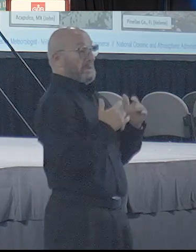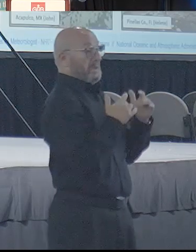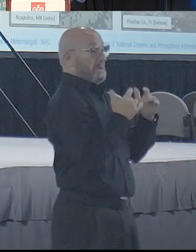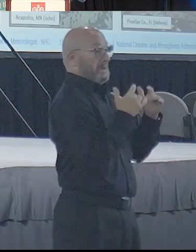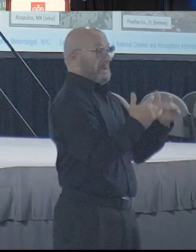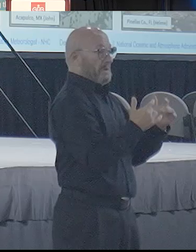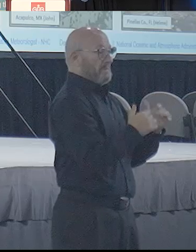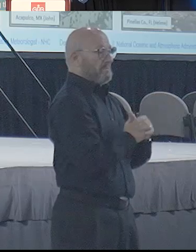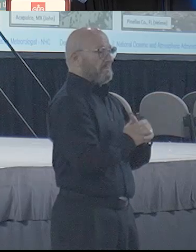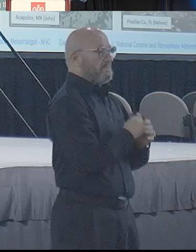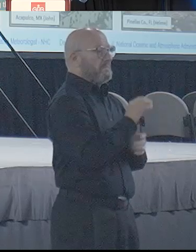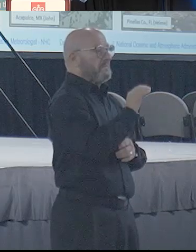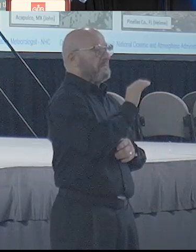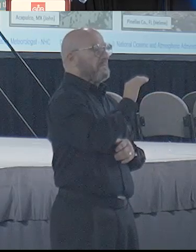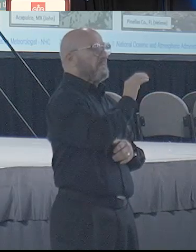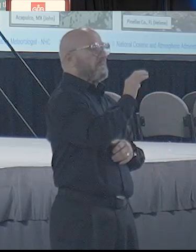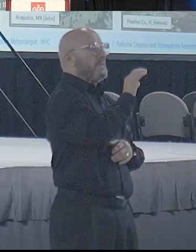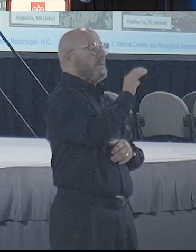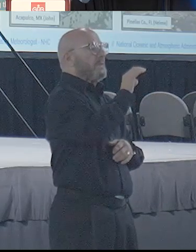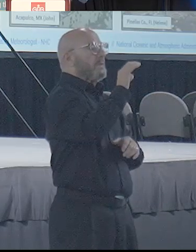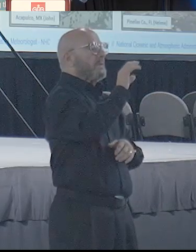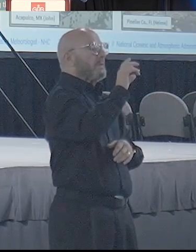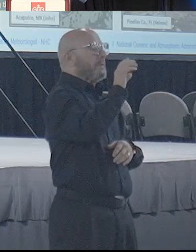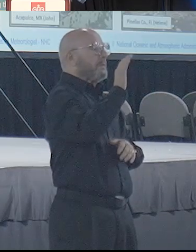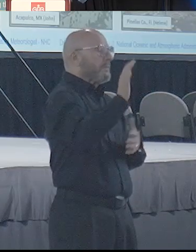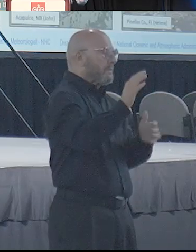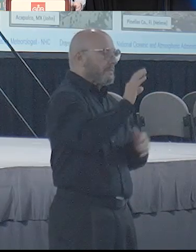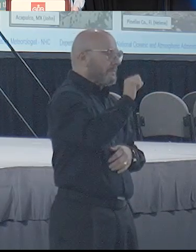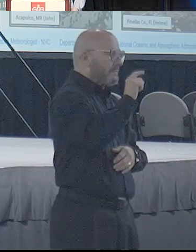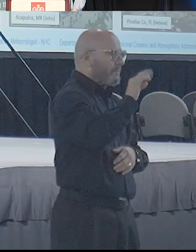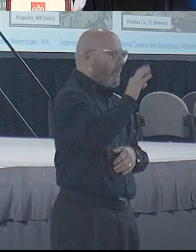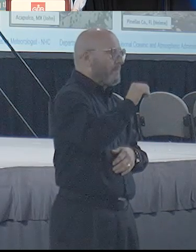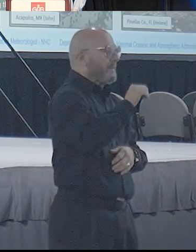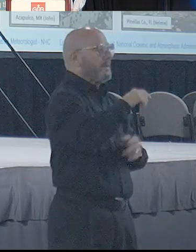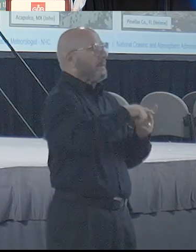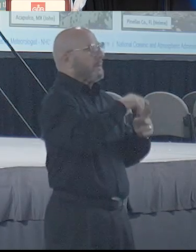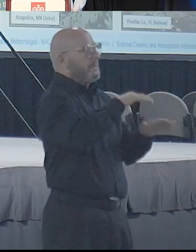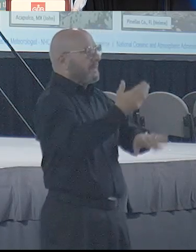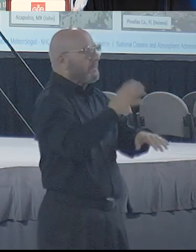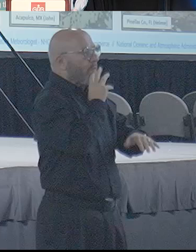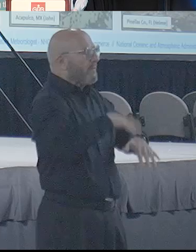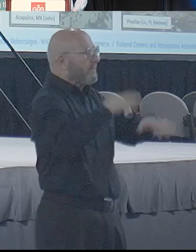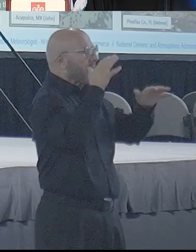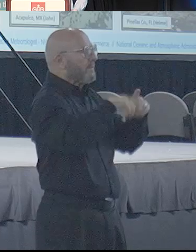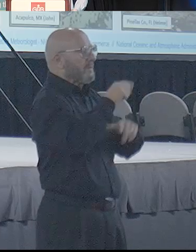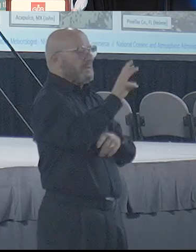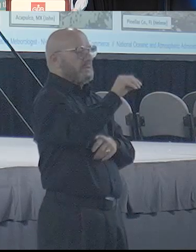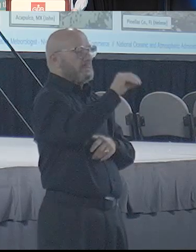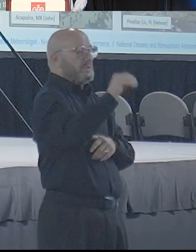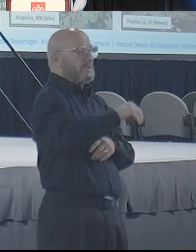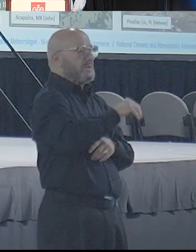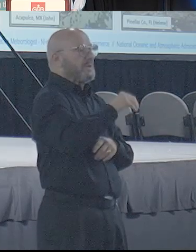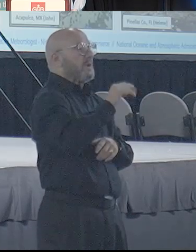we're just adding it up. The freshwater flooding from rainfall, the storm surge, rip currents, marine incidents was responsible for almost 60% of the deaths